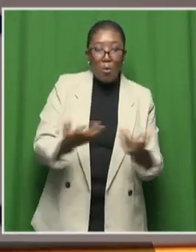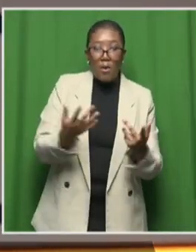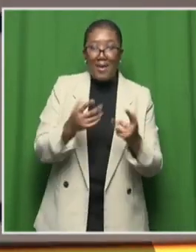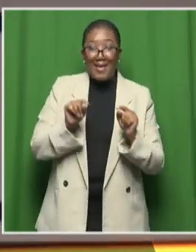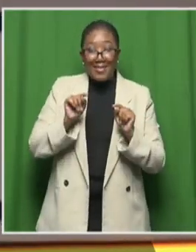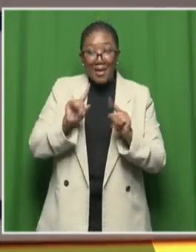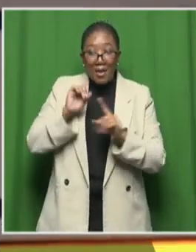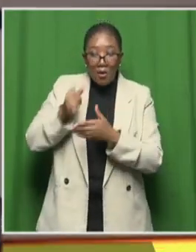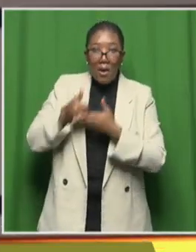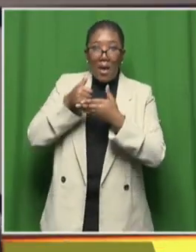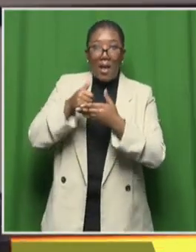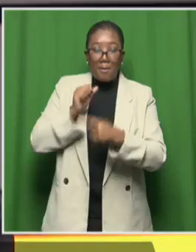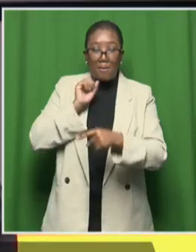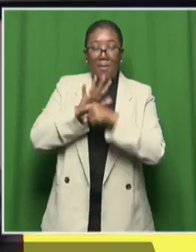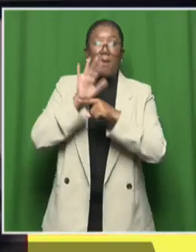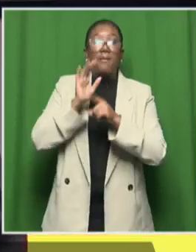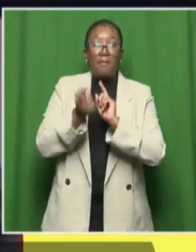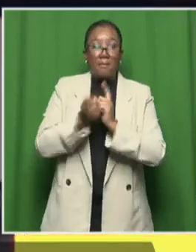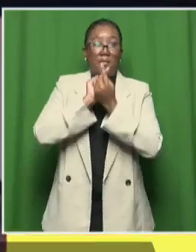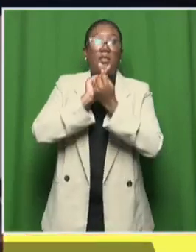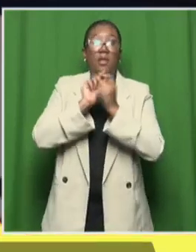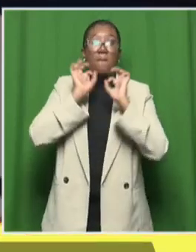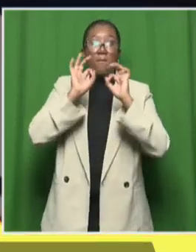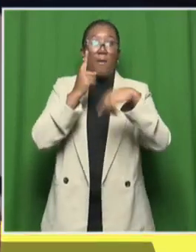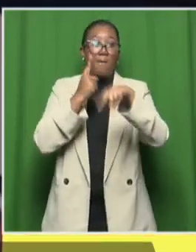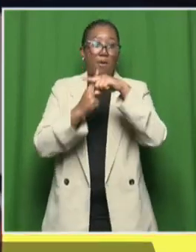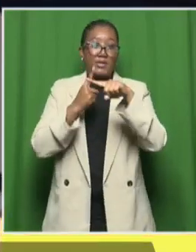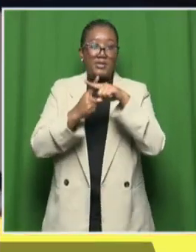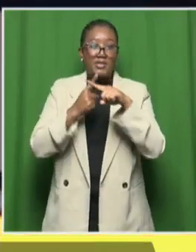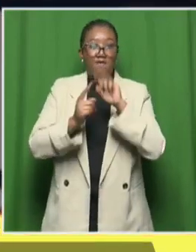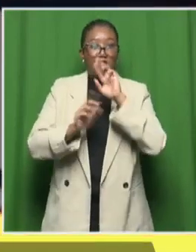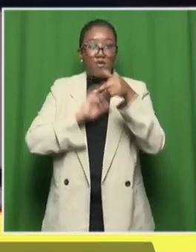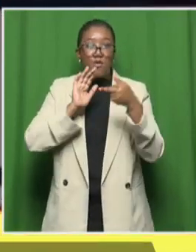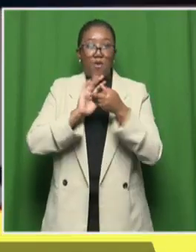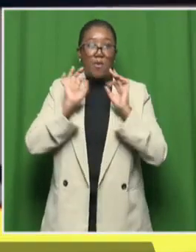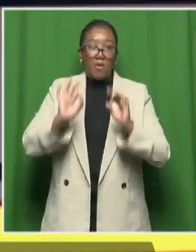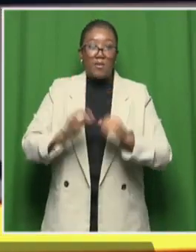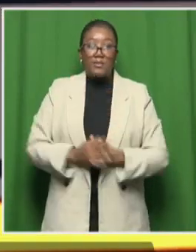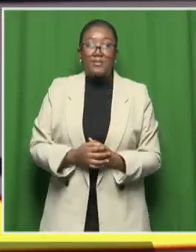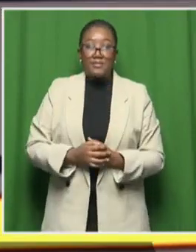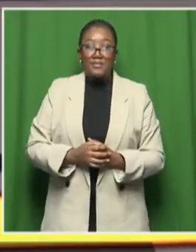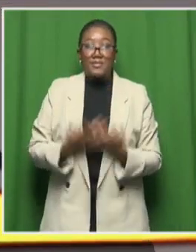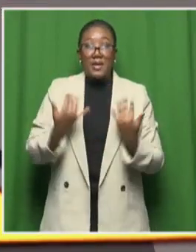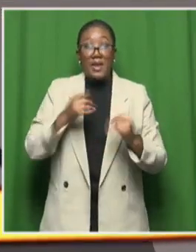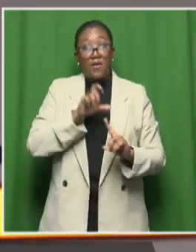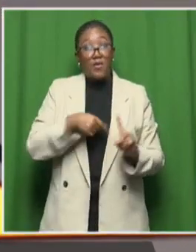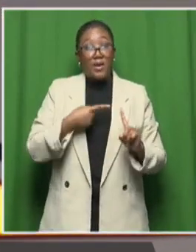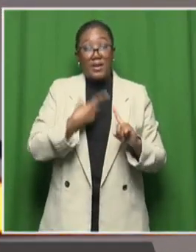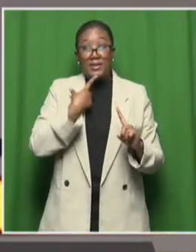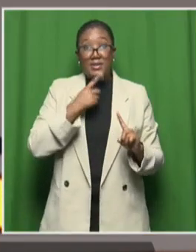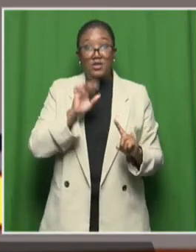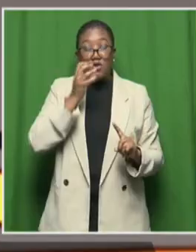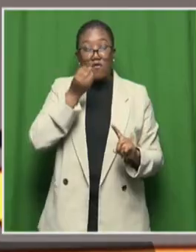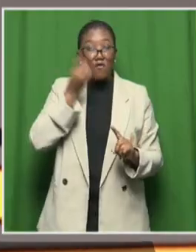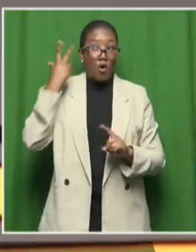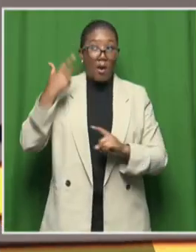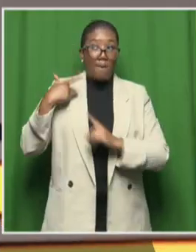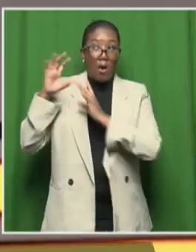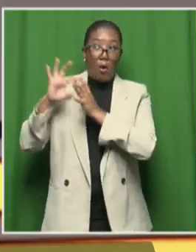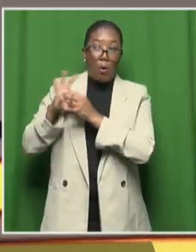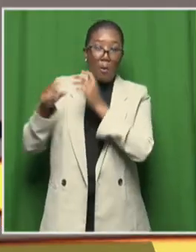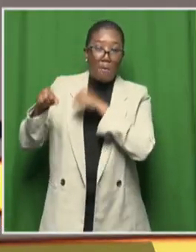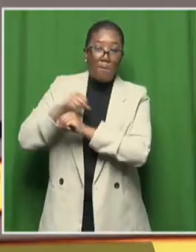played a huge role. But also, interestingly, Mpiwe, was that he then never forgot where he came from. That's